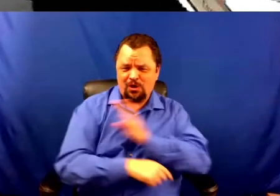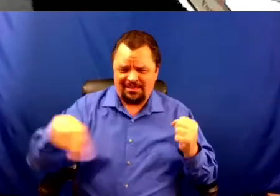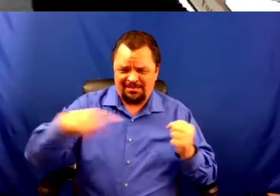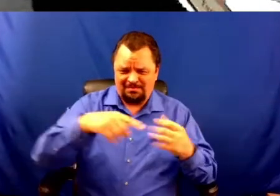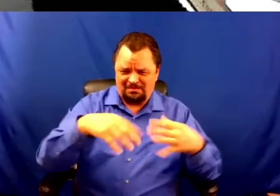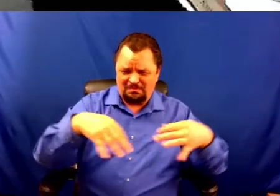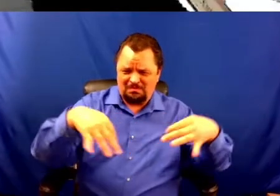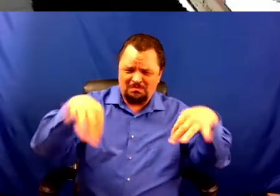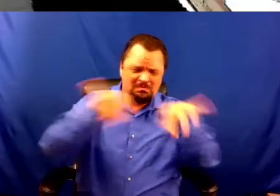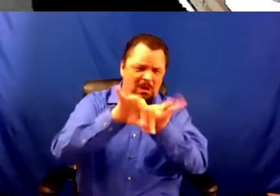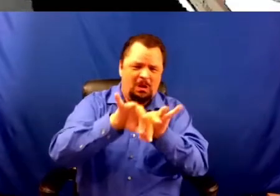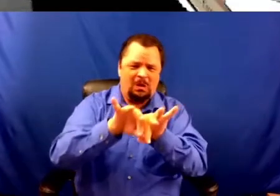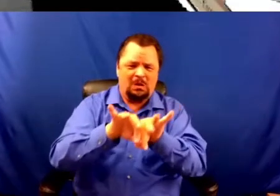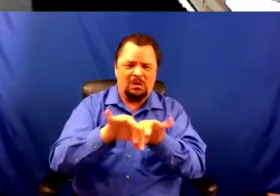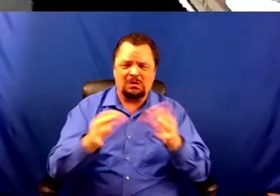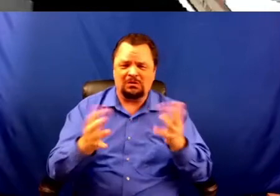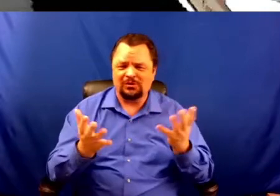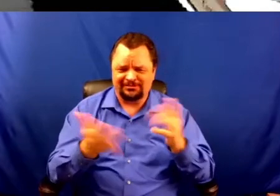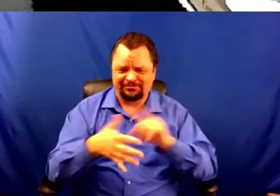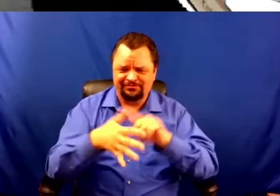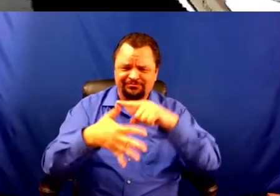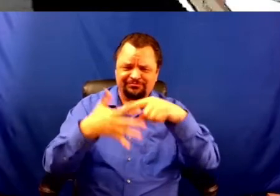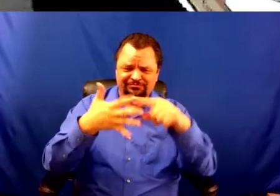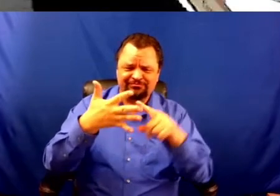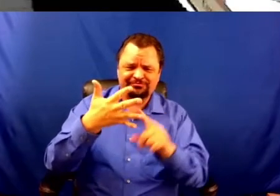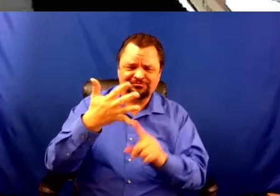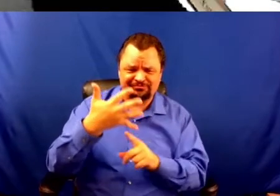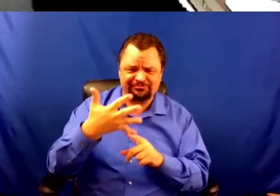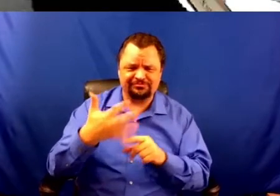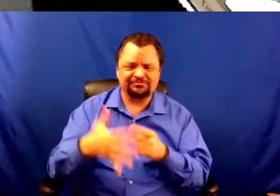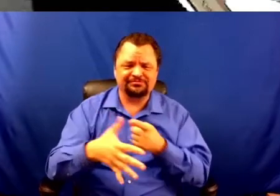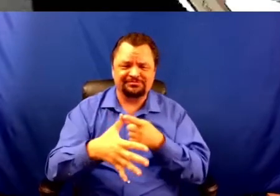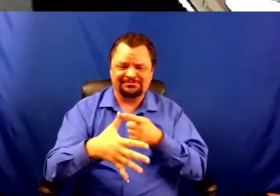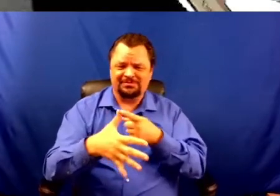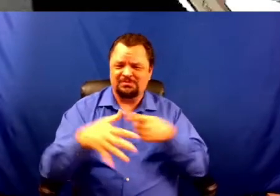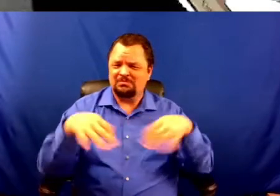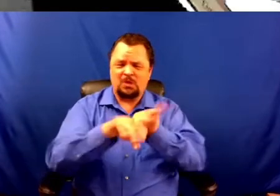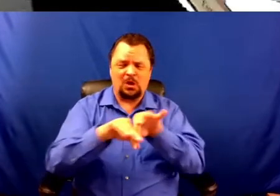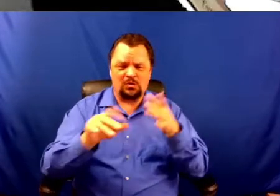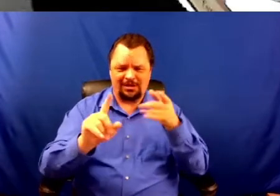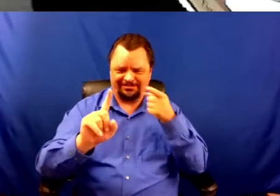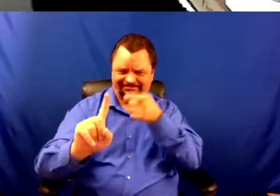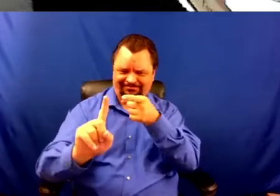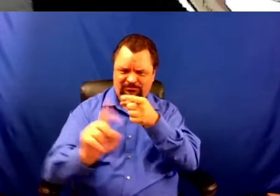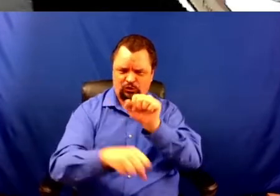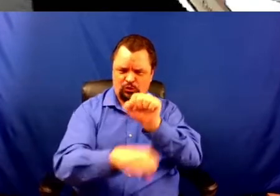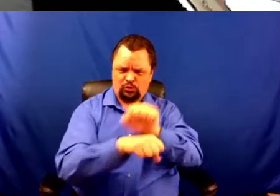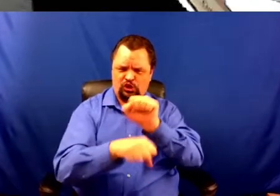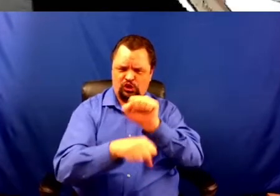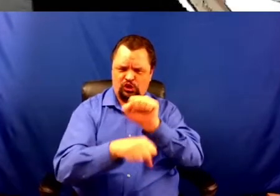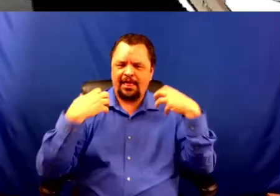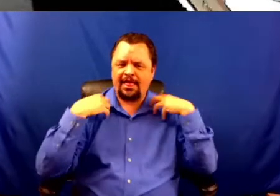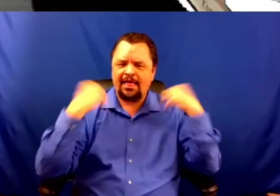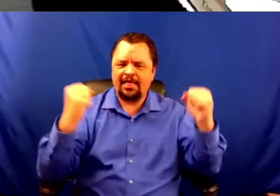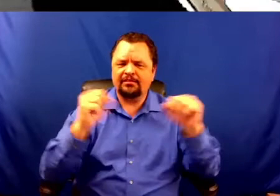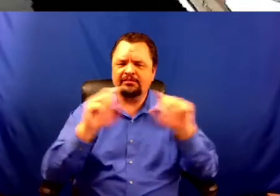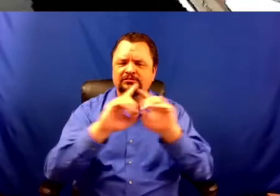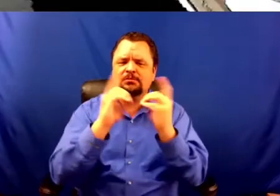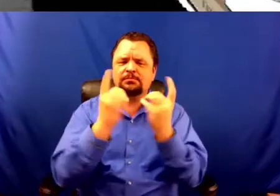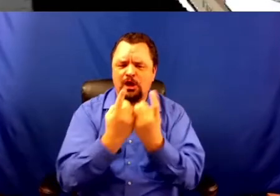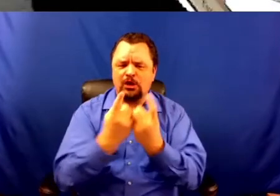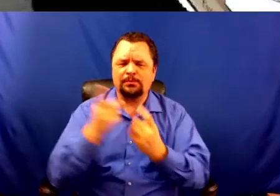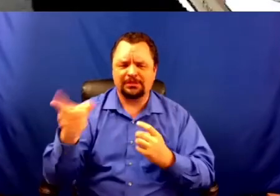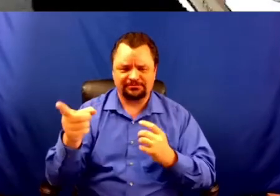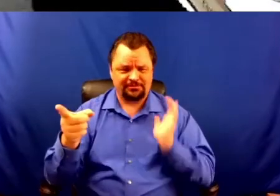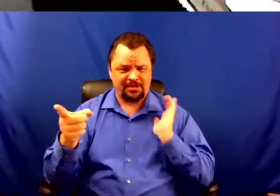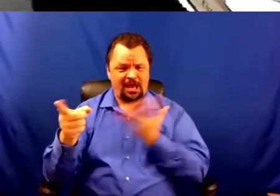is not only central to the work that we do, that the Health Department does and the Board of Health does, but that it is